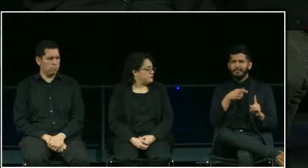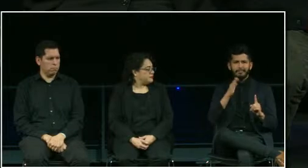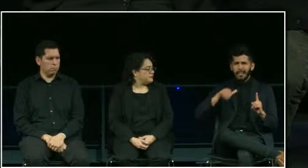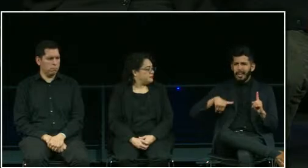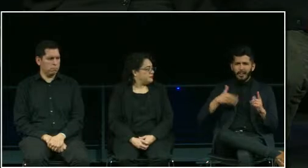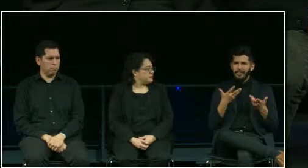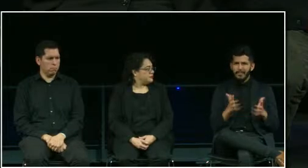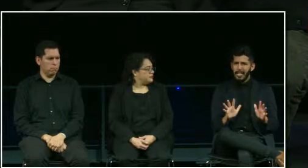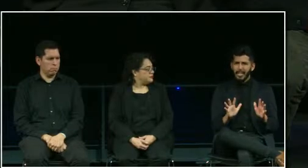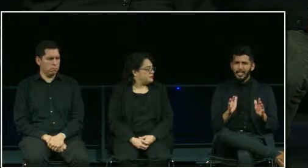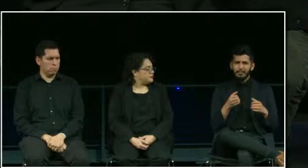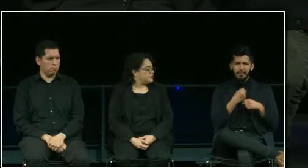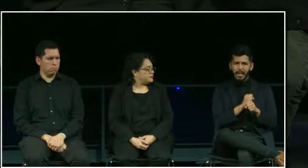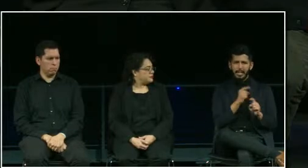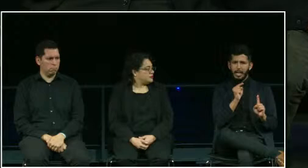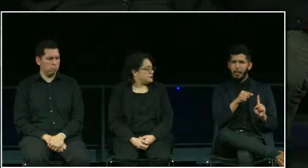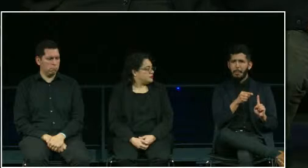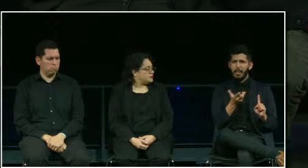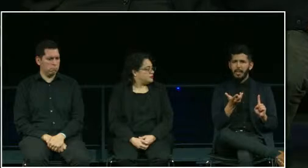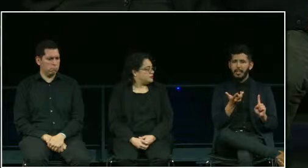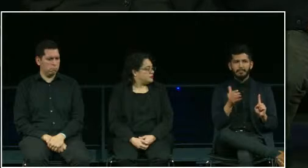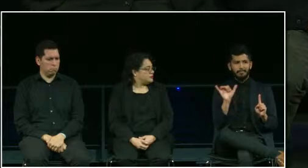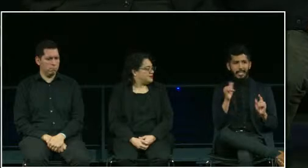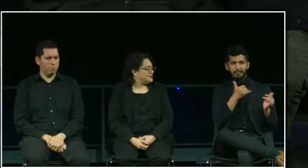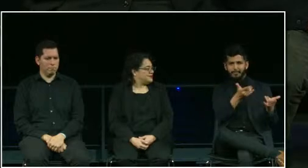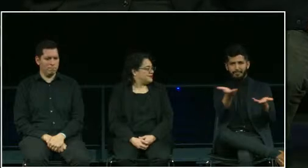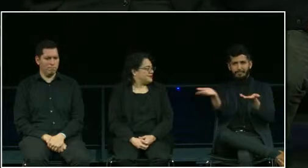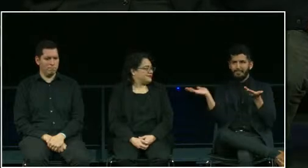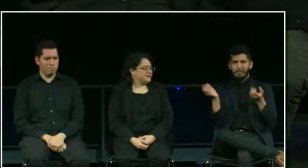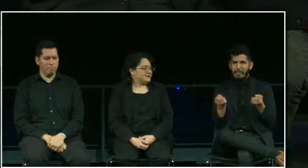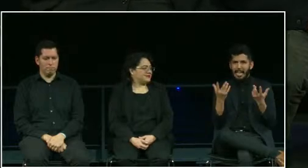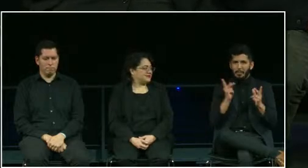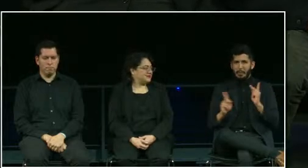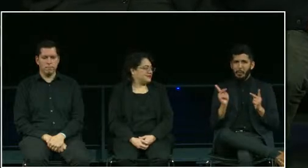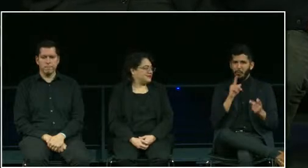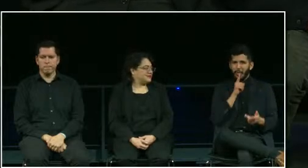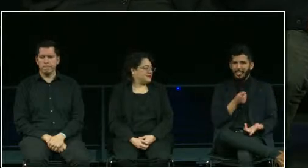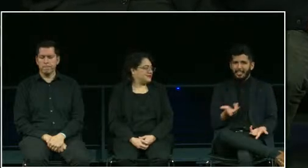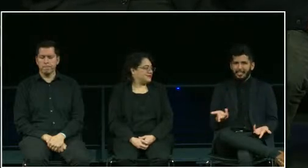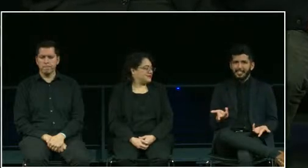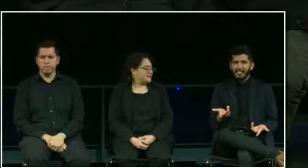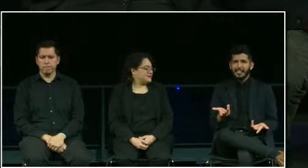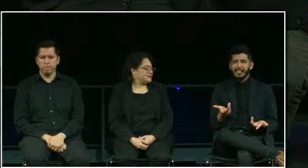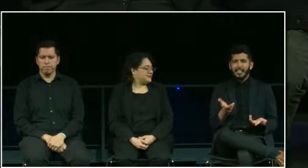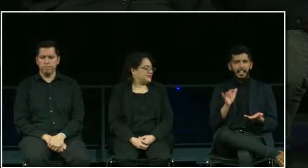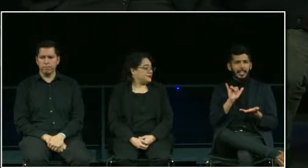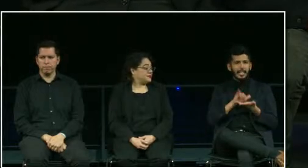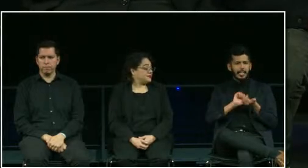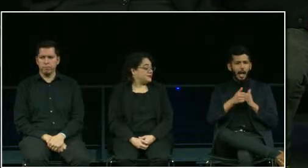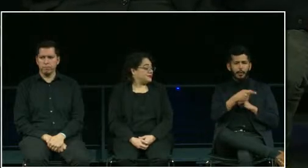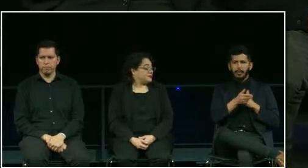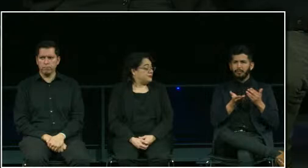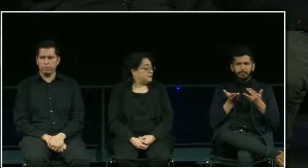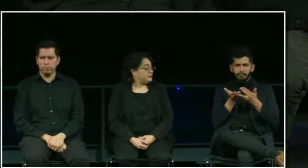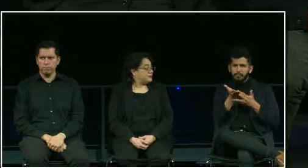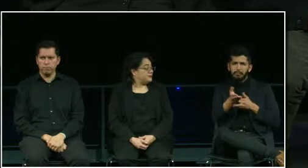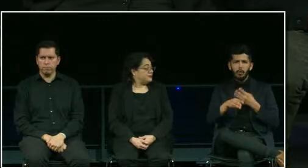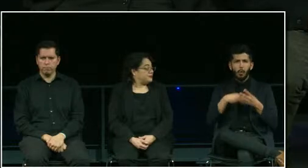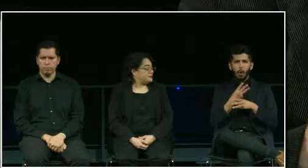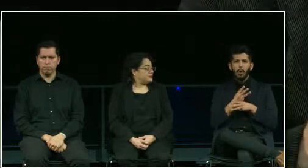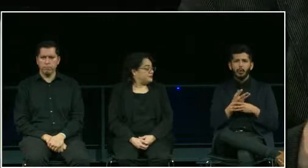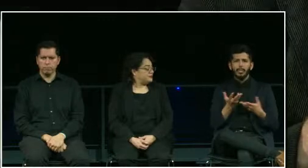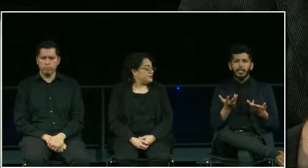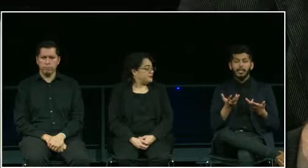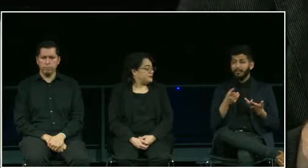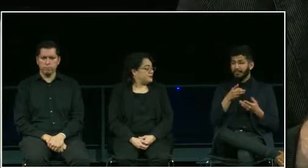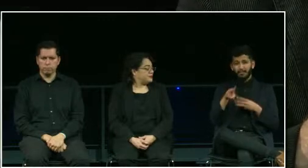unfinished, like many of us, really. And that's how he goes through the world. And